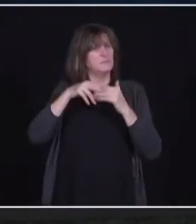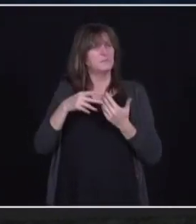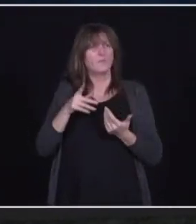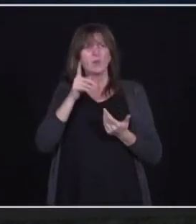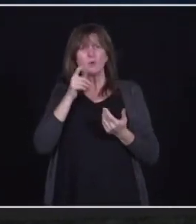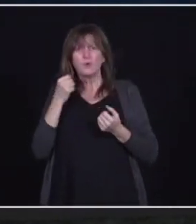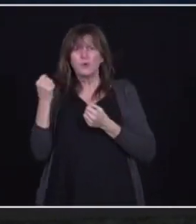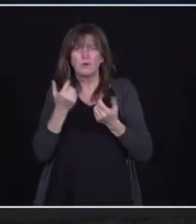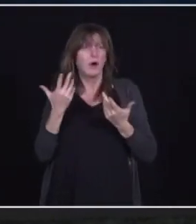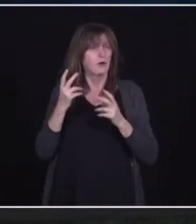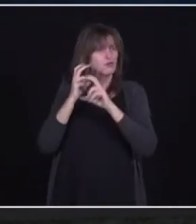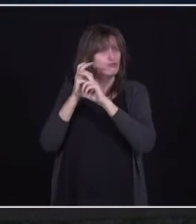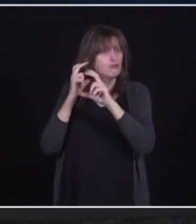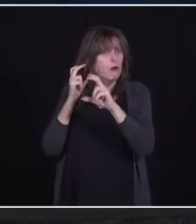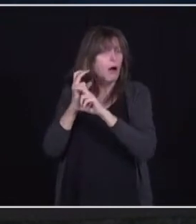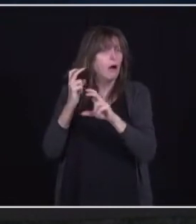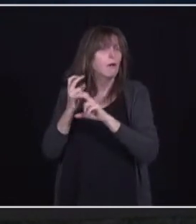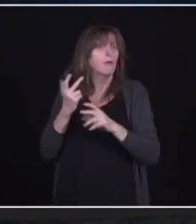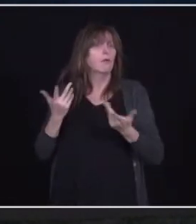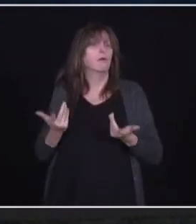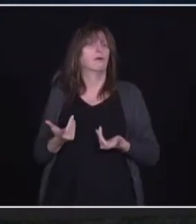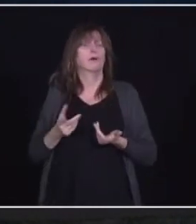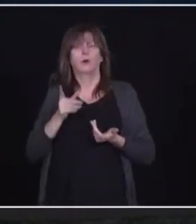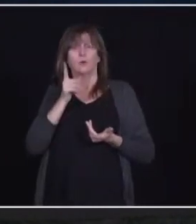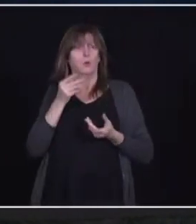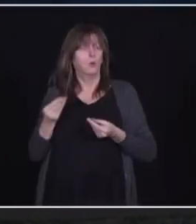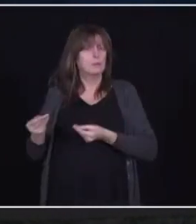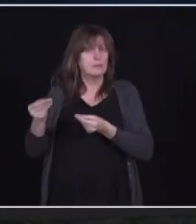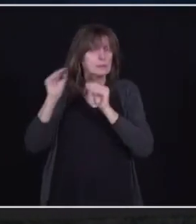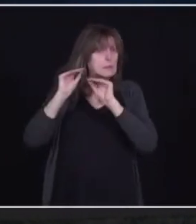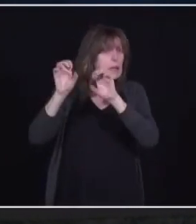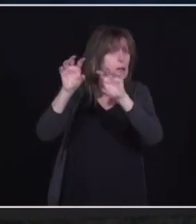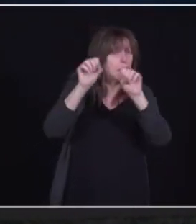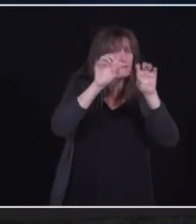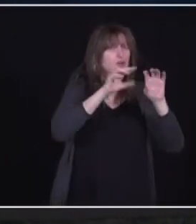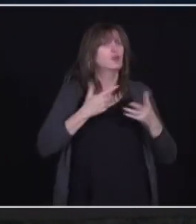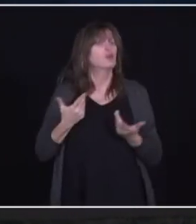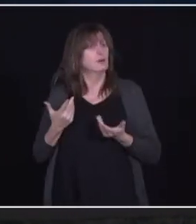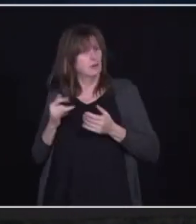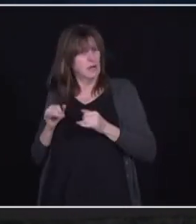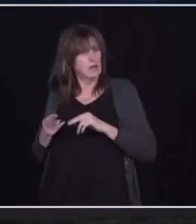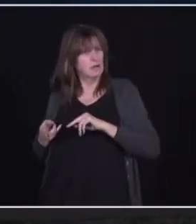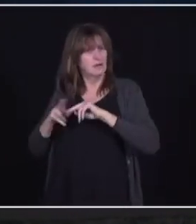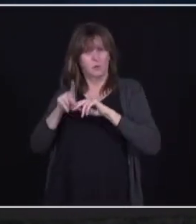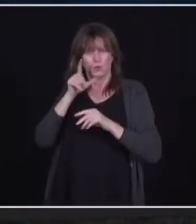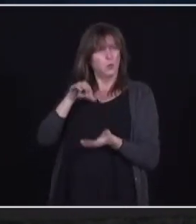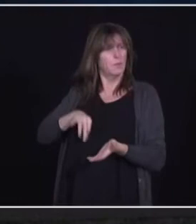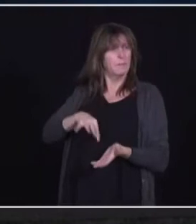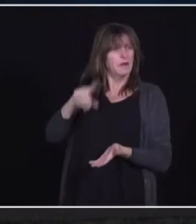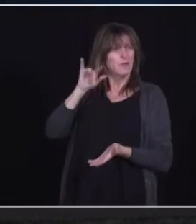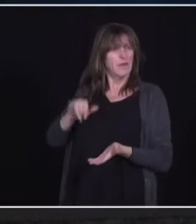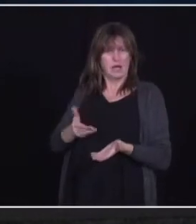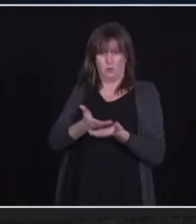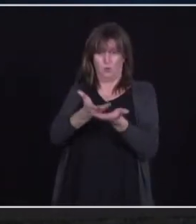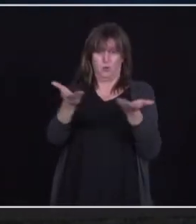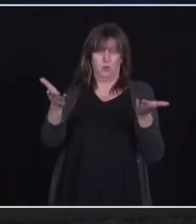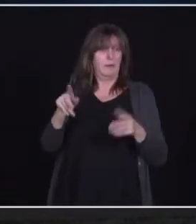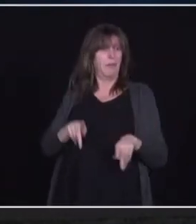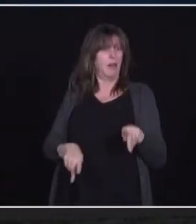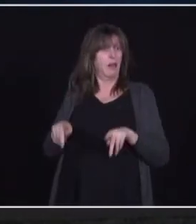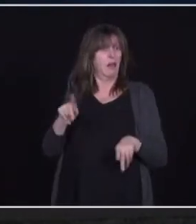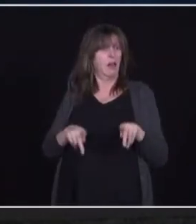the food distributors, and you are going to be holding the burden for what? We can protect the environment. I'm a